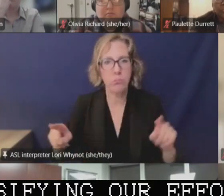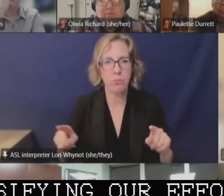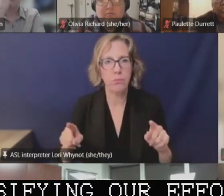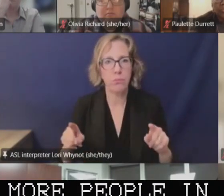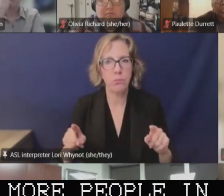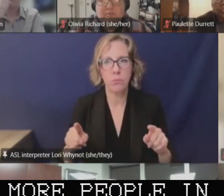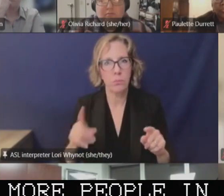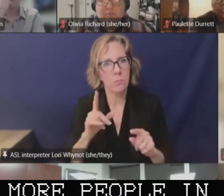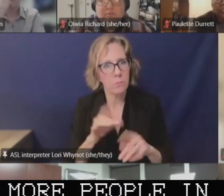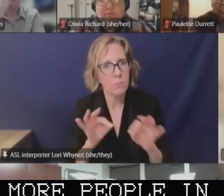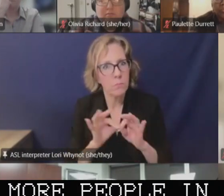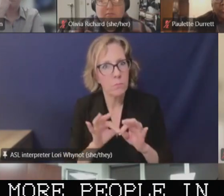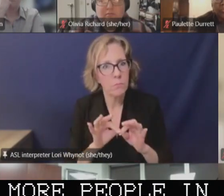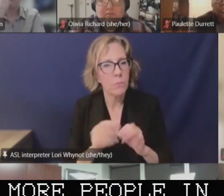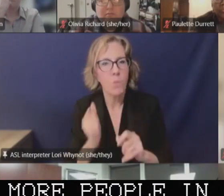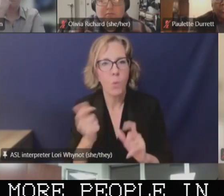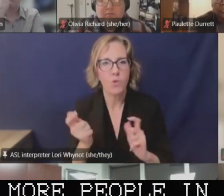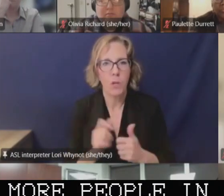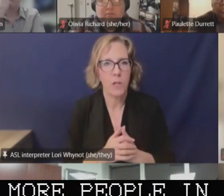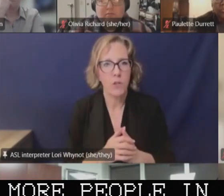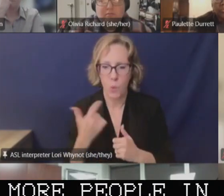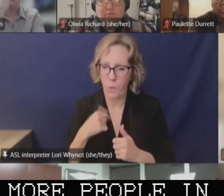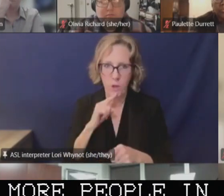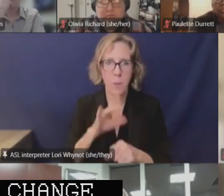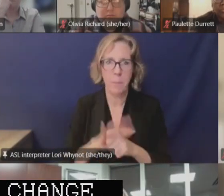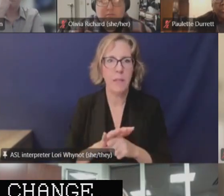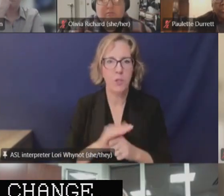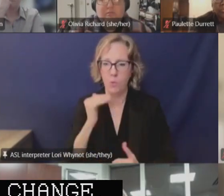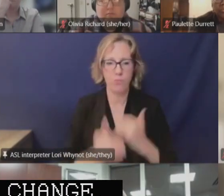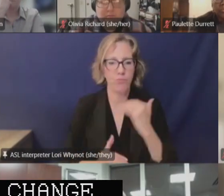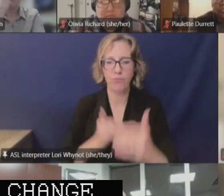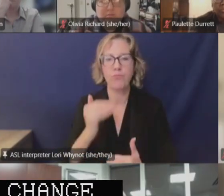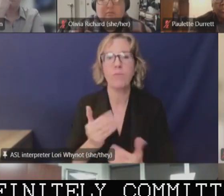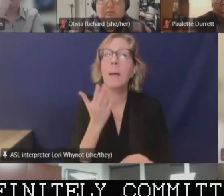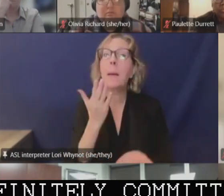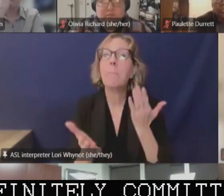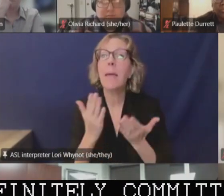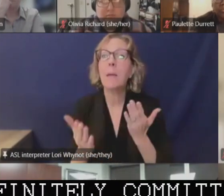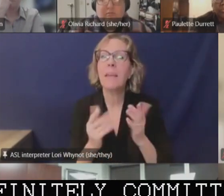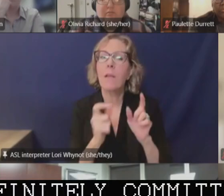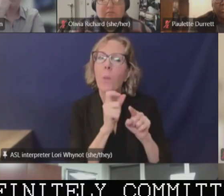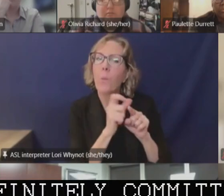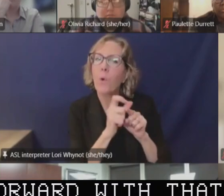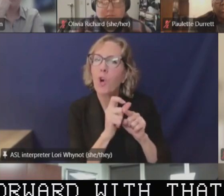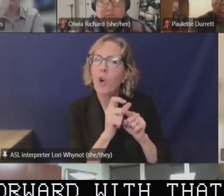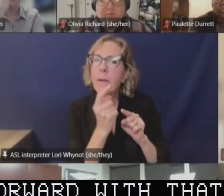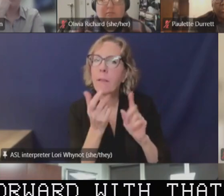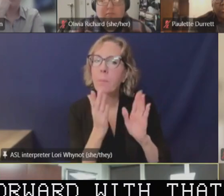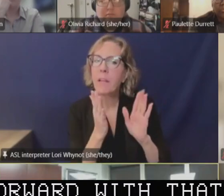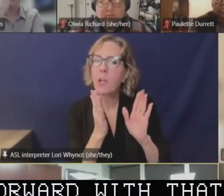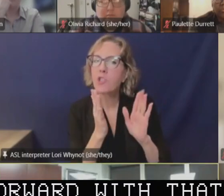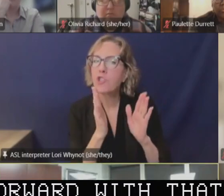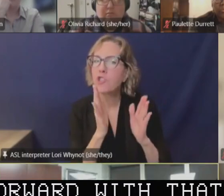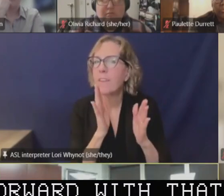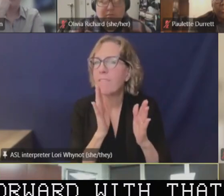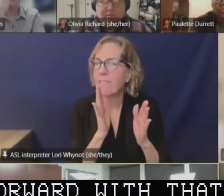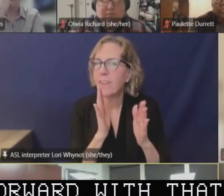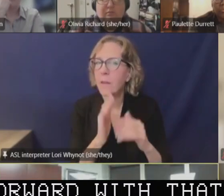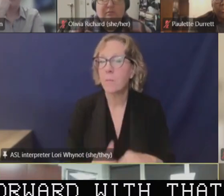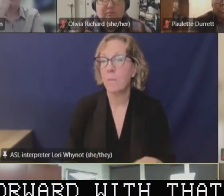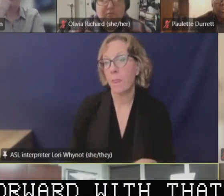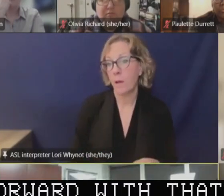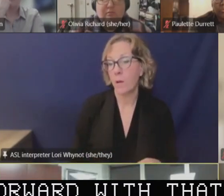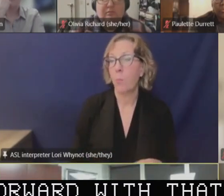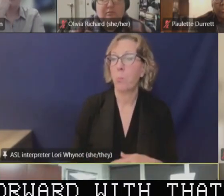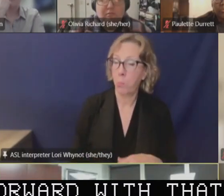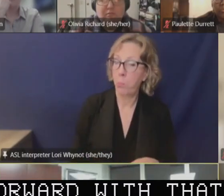definitely committed to moving forward with that work. The wording might just slightly shift. Well, I'm glad to hear the commitment's still